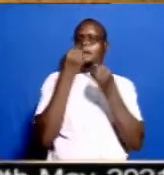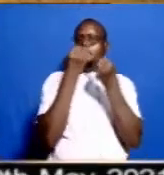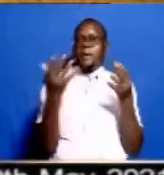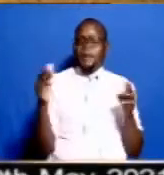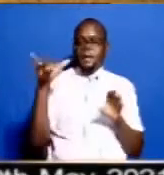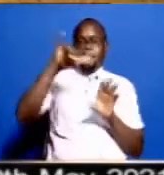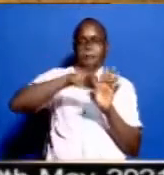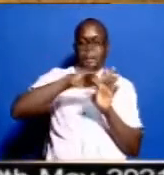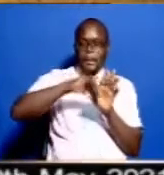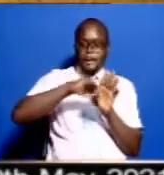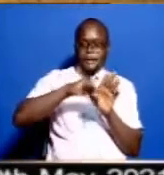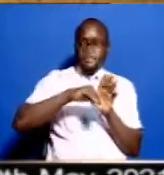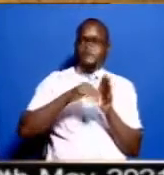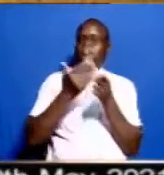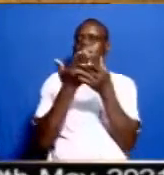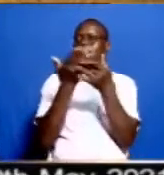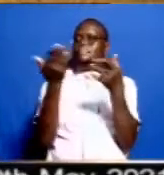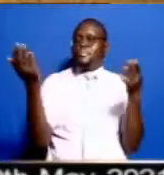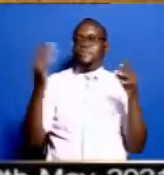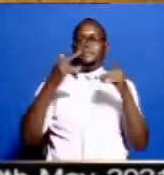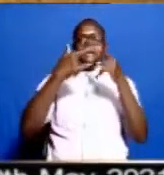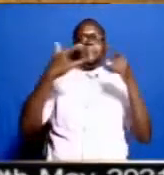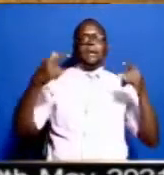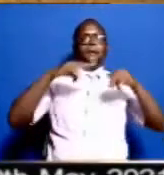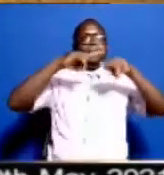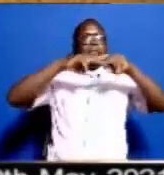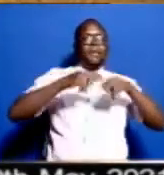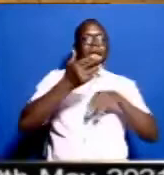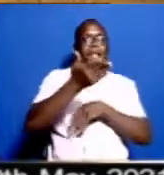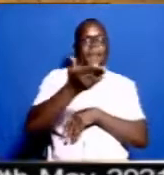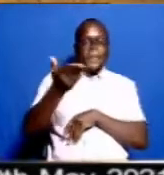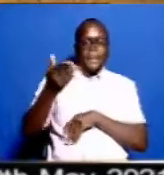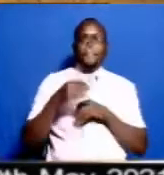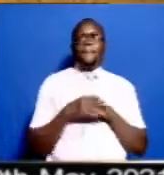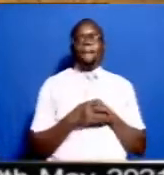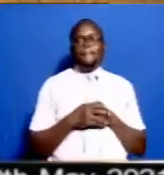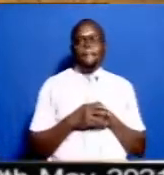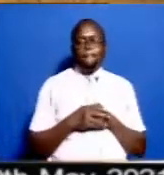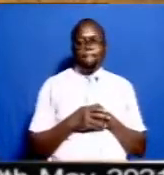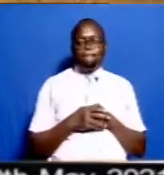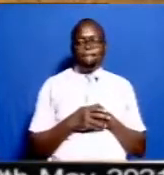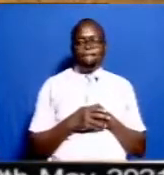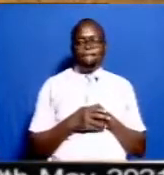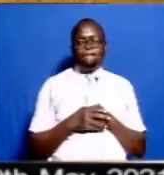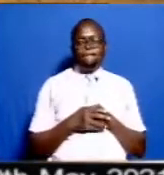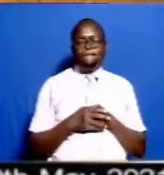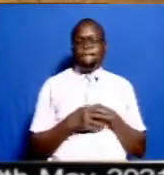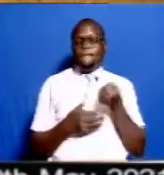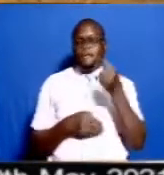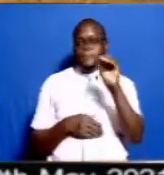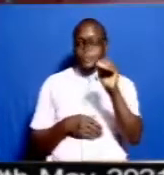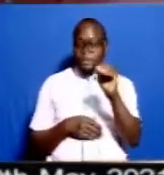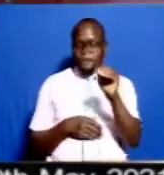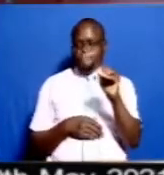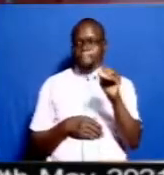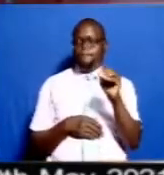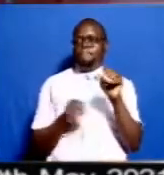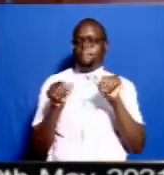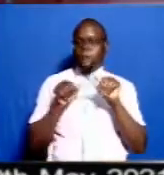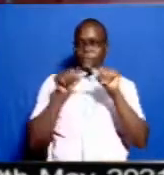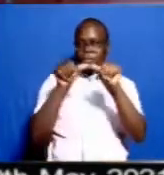members out in the tents. And so let us go